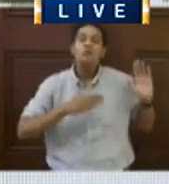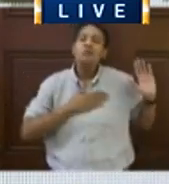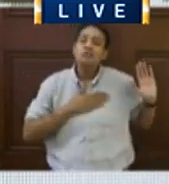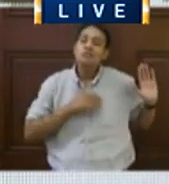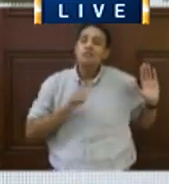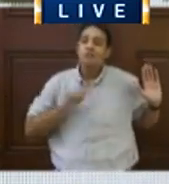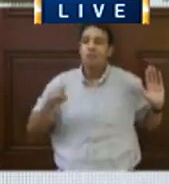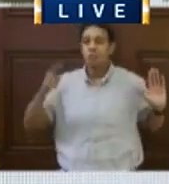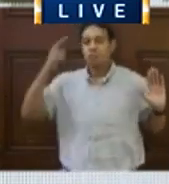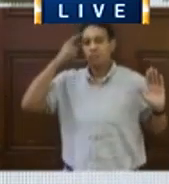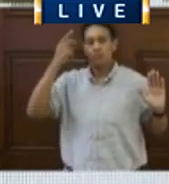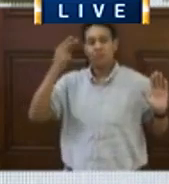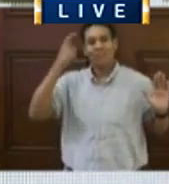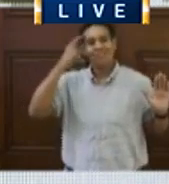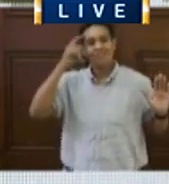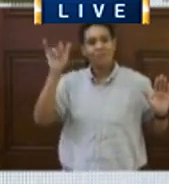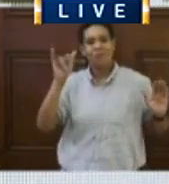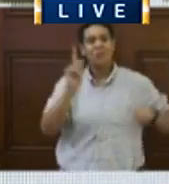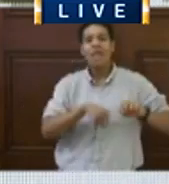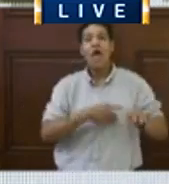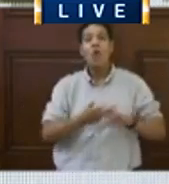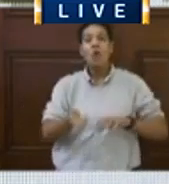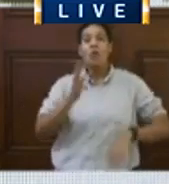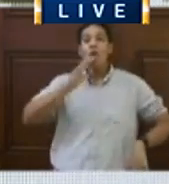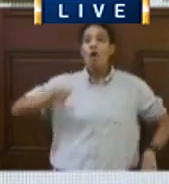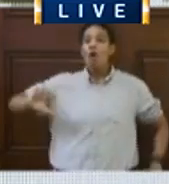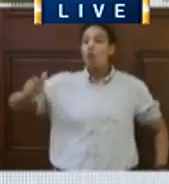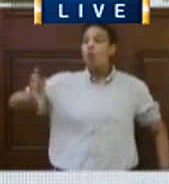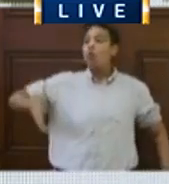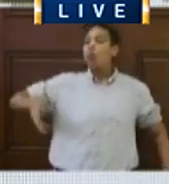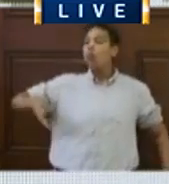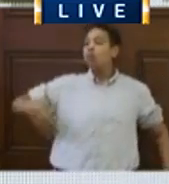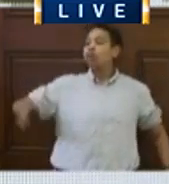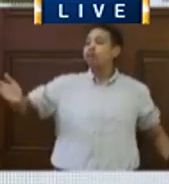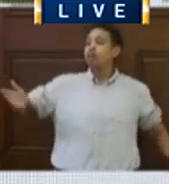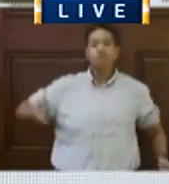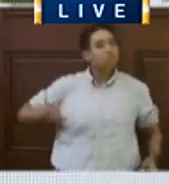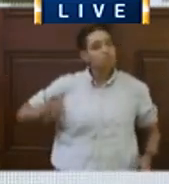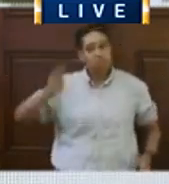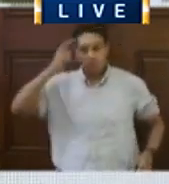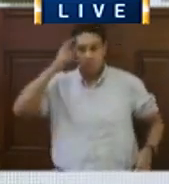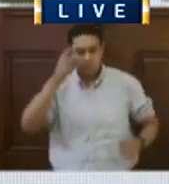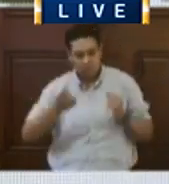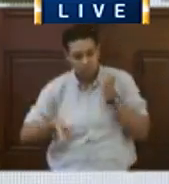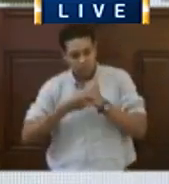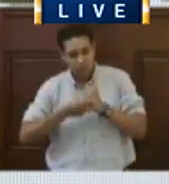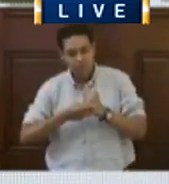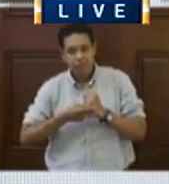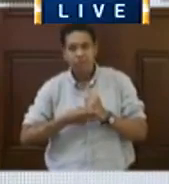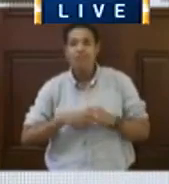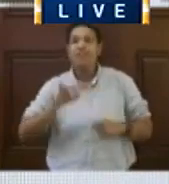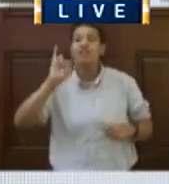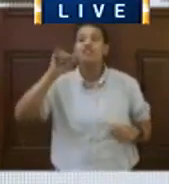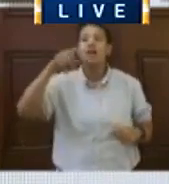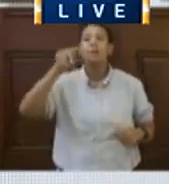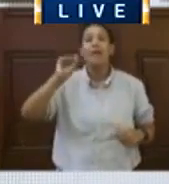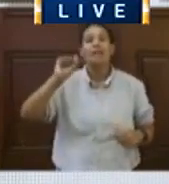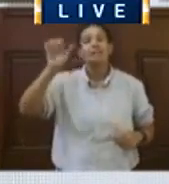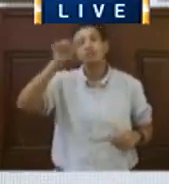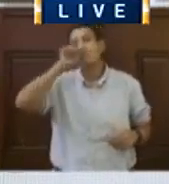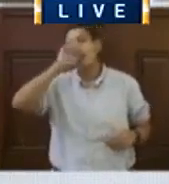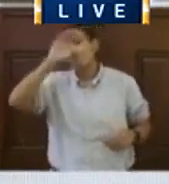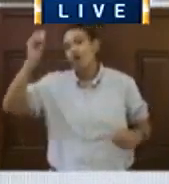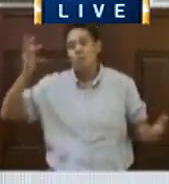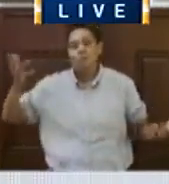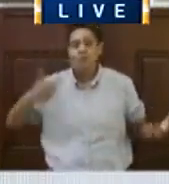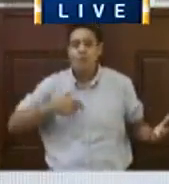as well. We cannot be wasting water in this period. So it's a two-way street. The JPS, as I said, that's a private company, and we will